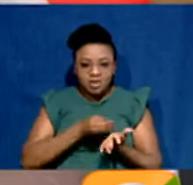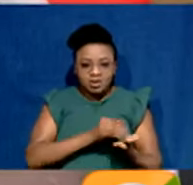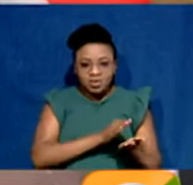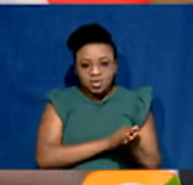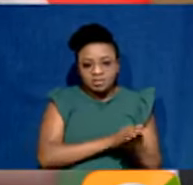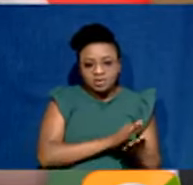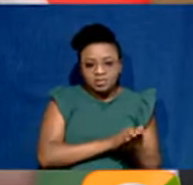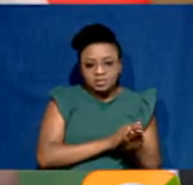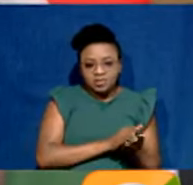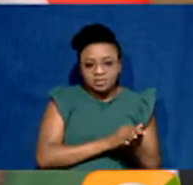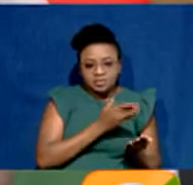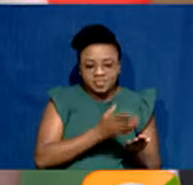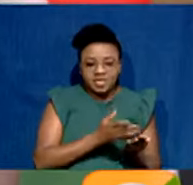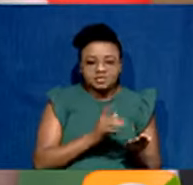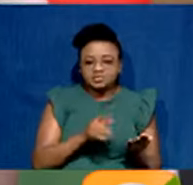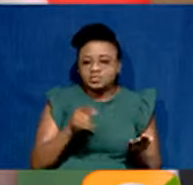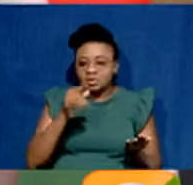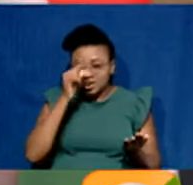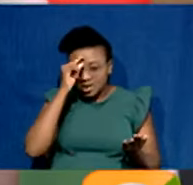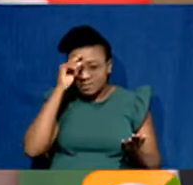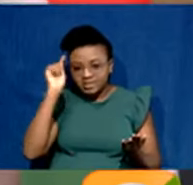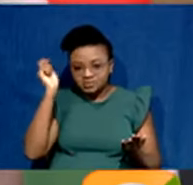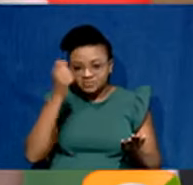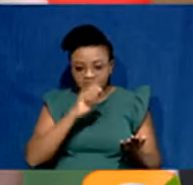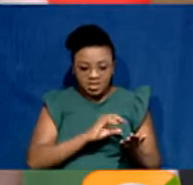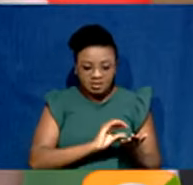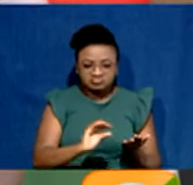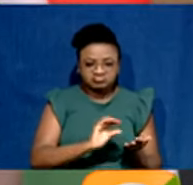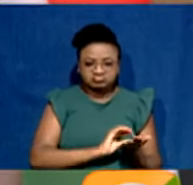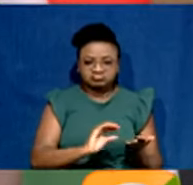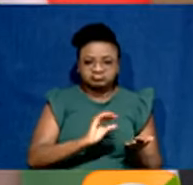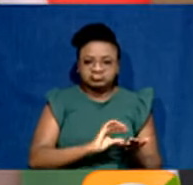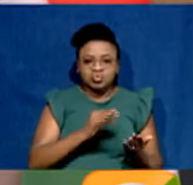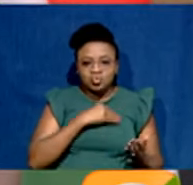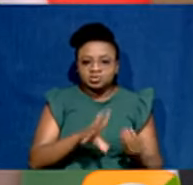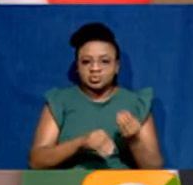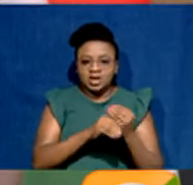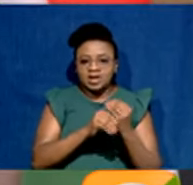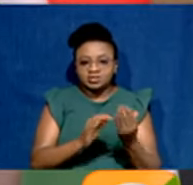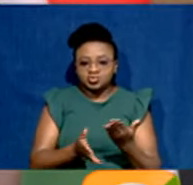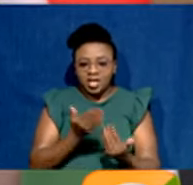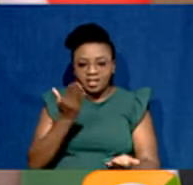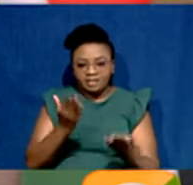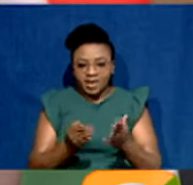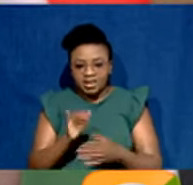happened? The government of Kenya spent $2.6